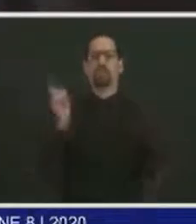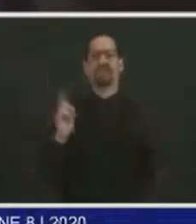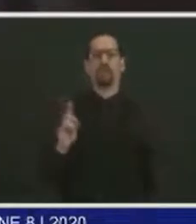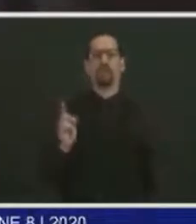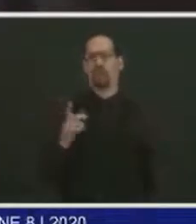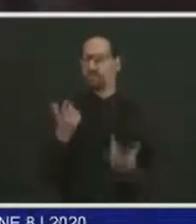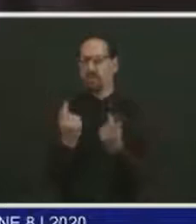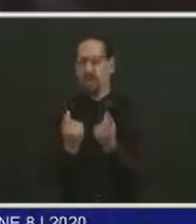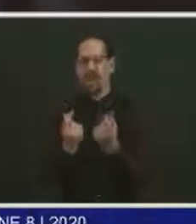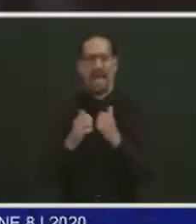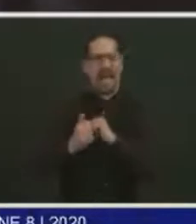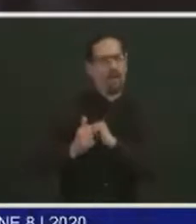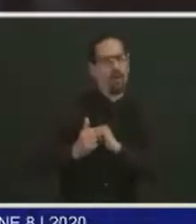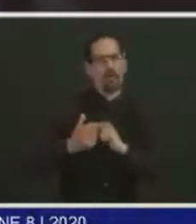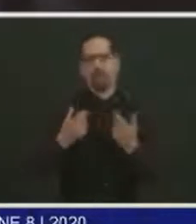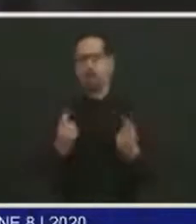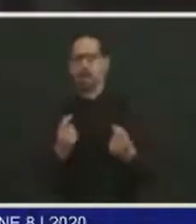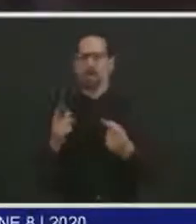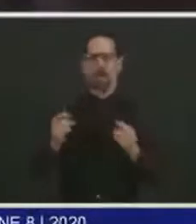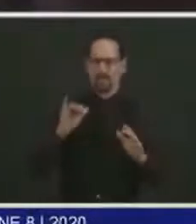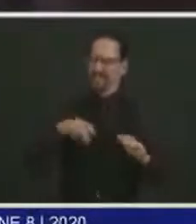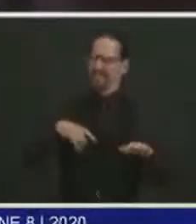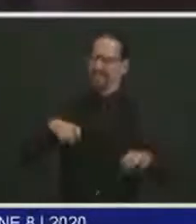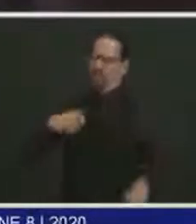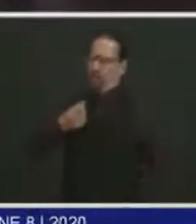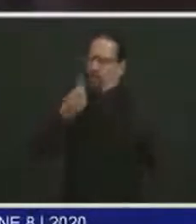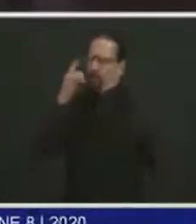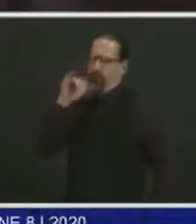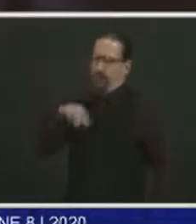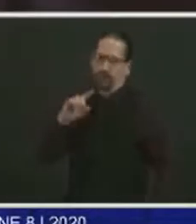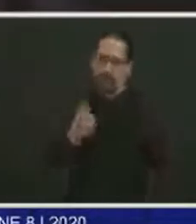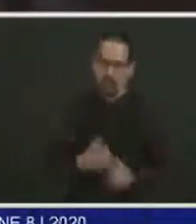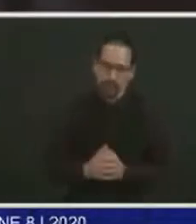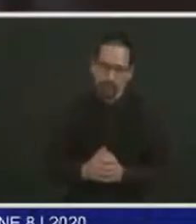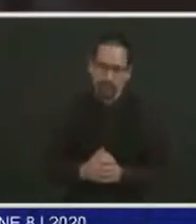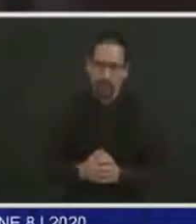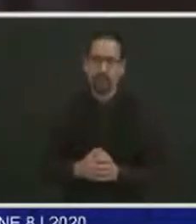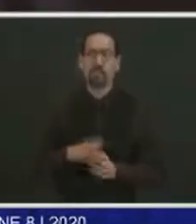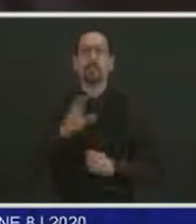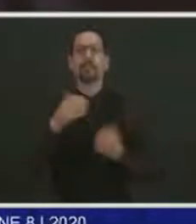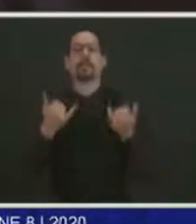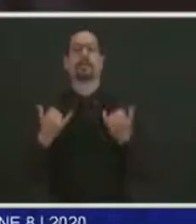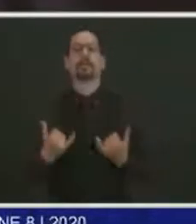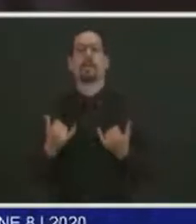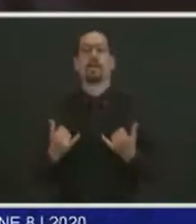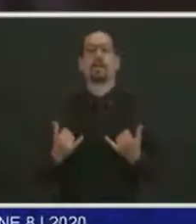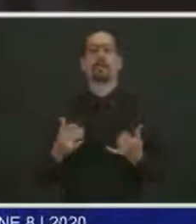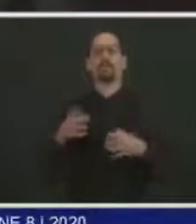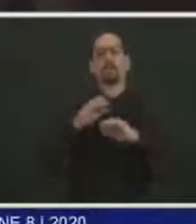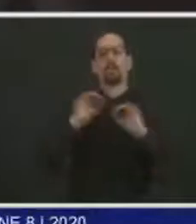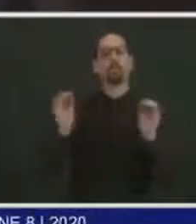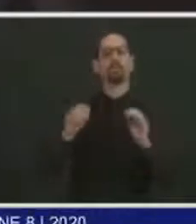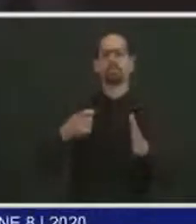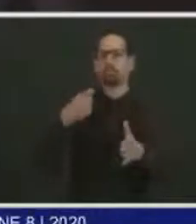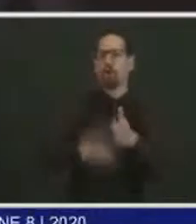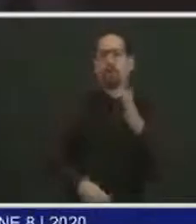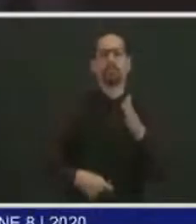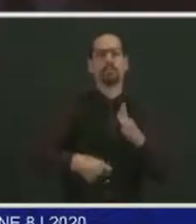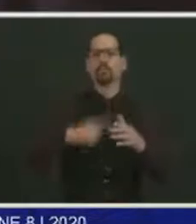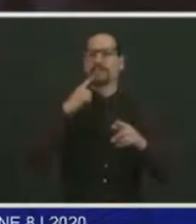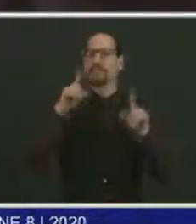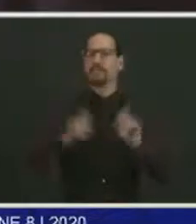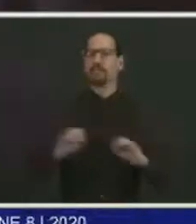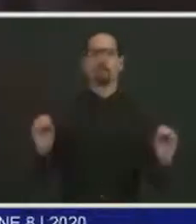fields that we are focusing on. As mentioned, there will be no charge associated with testing, and people